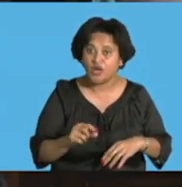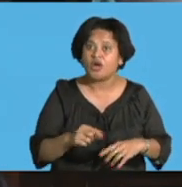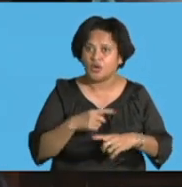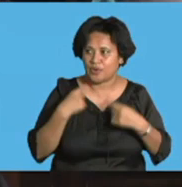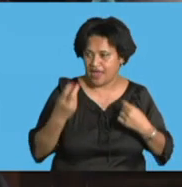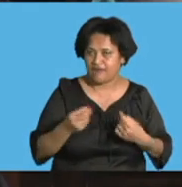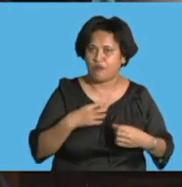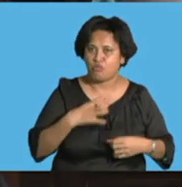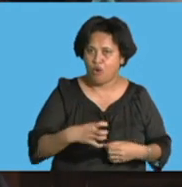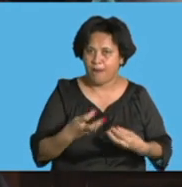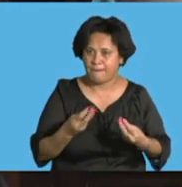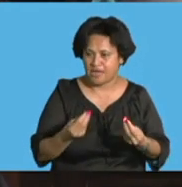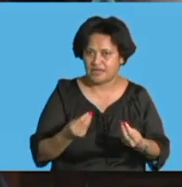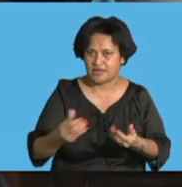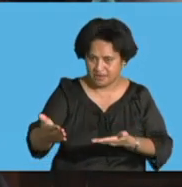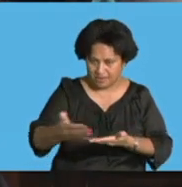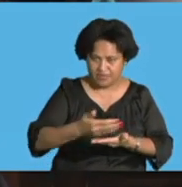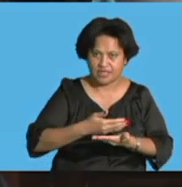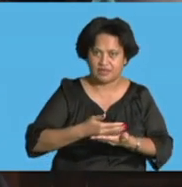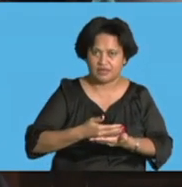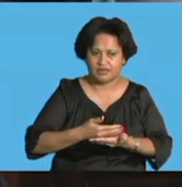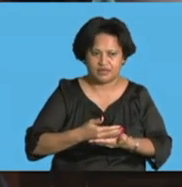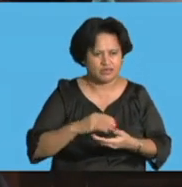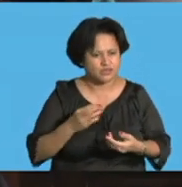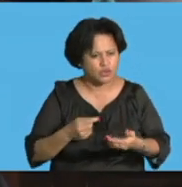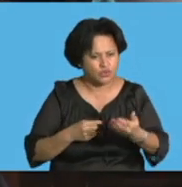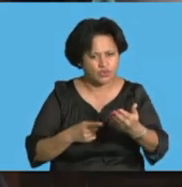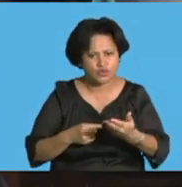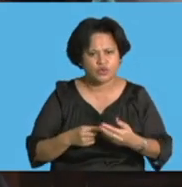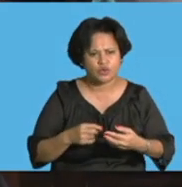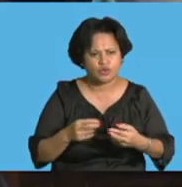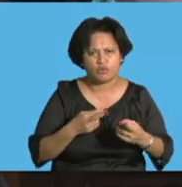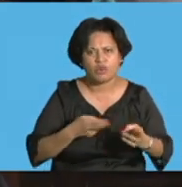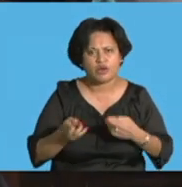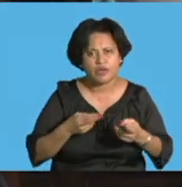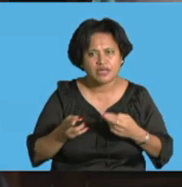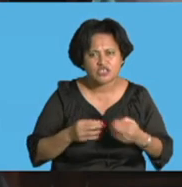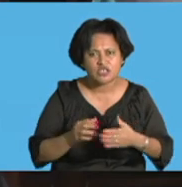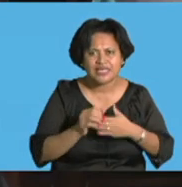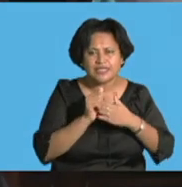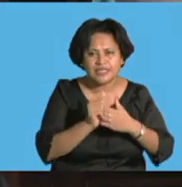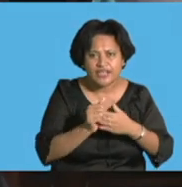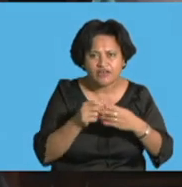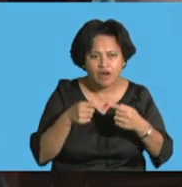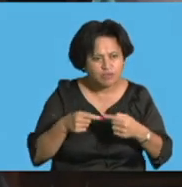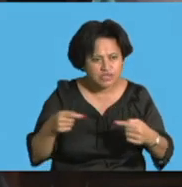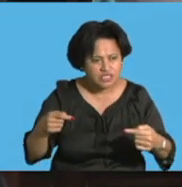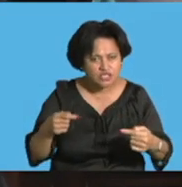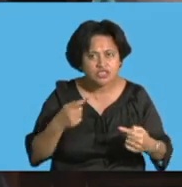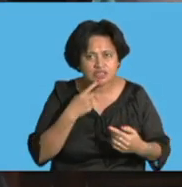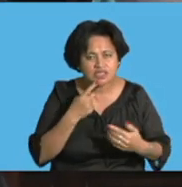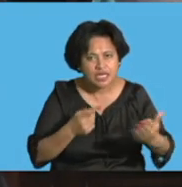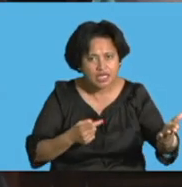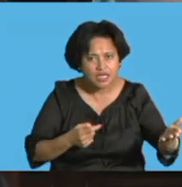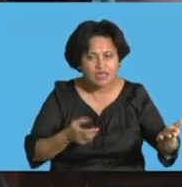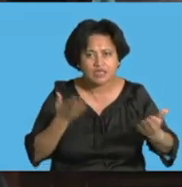yield. So unfortunately, I cannot take the recommendation or the idea suggested by the Leader of Opposition, Mr. Speaker, sir. He